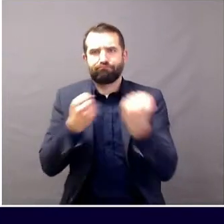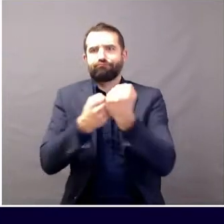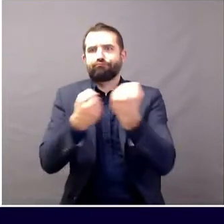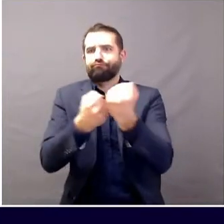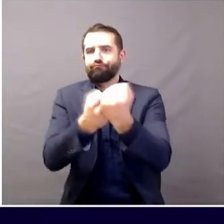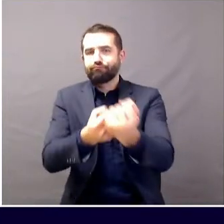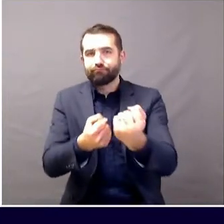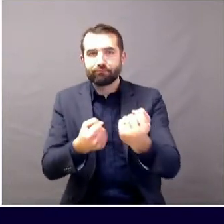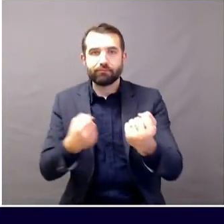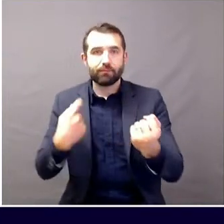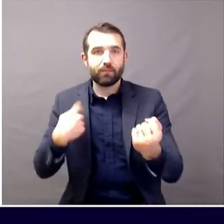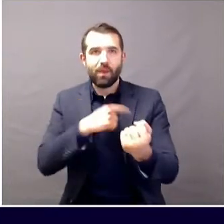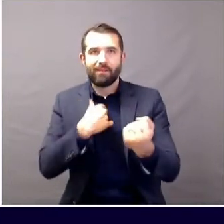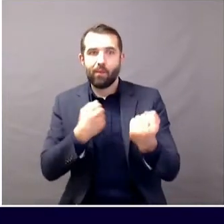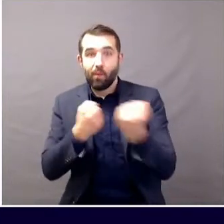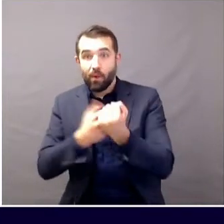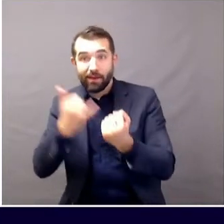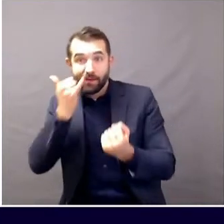line, that's